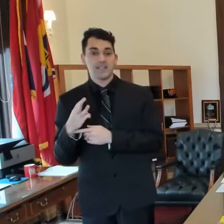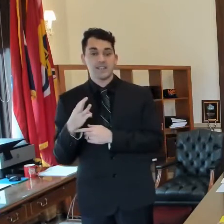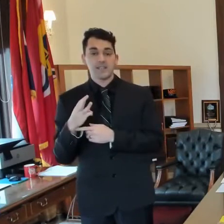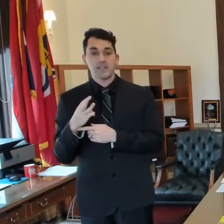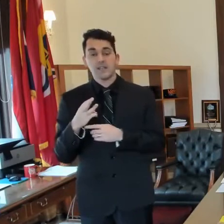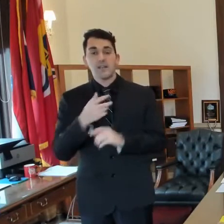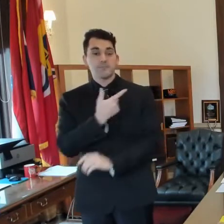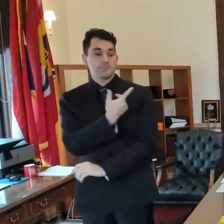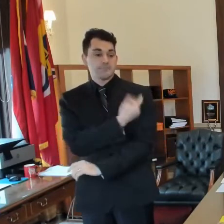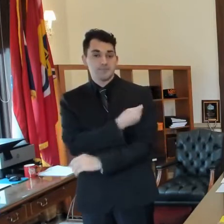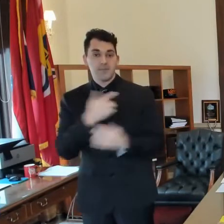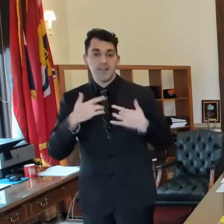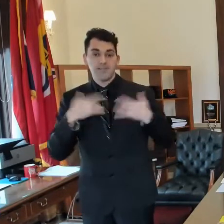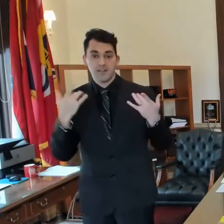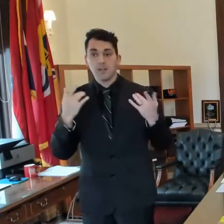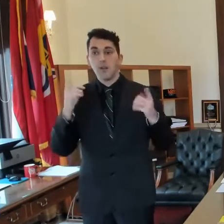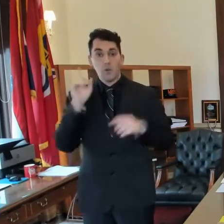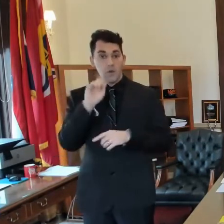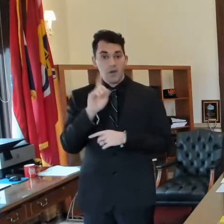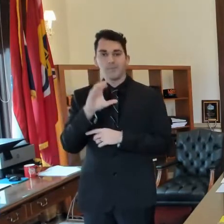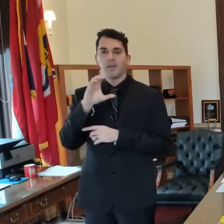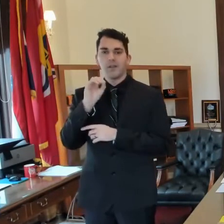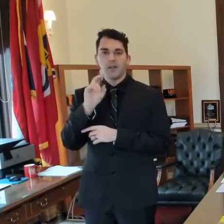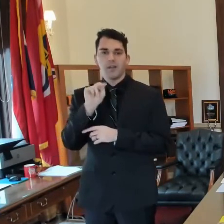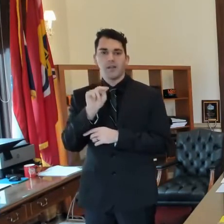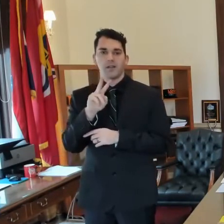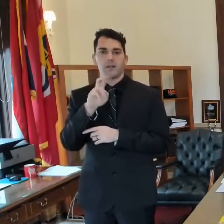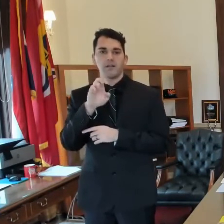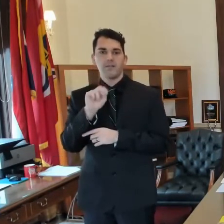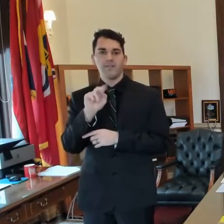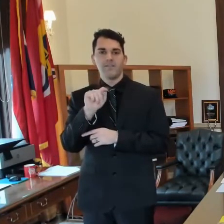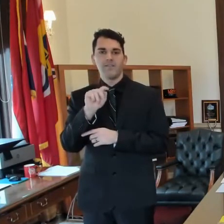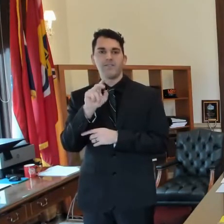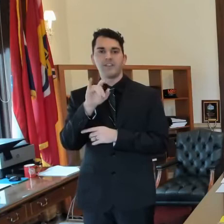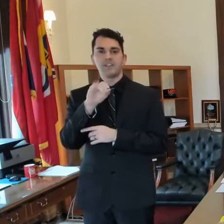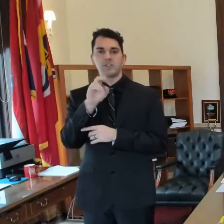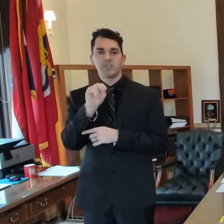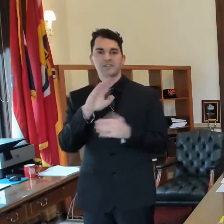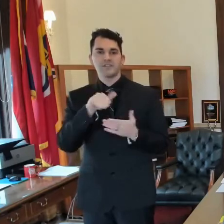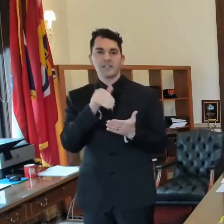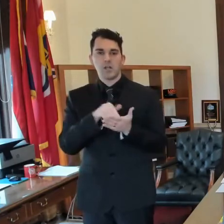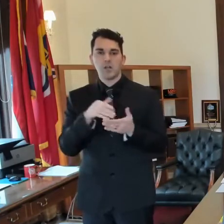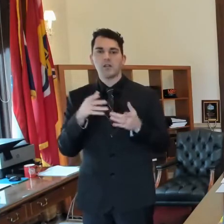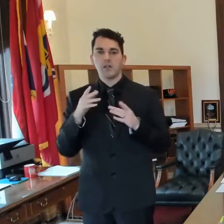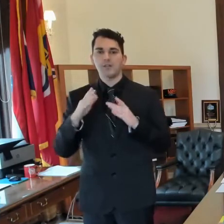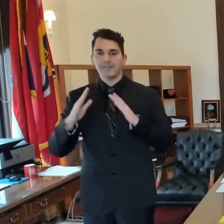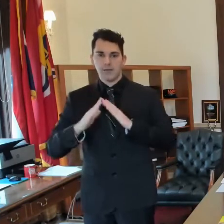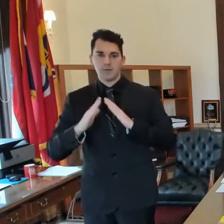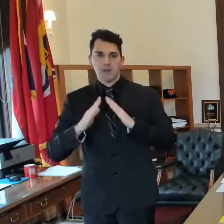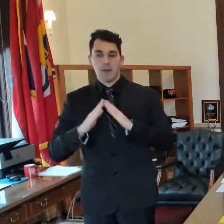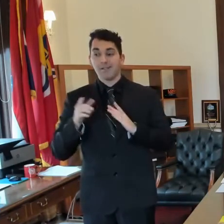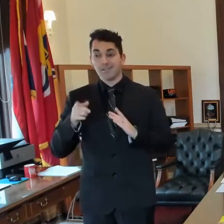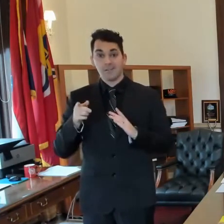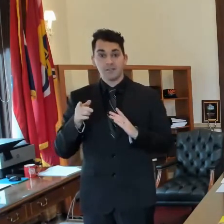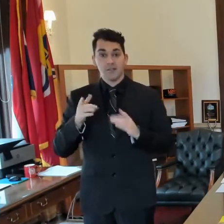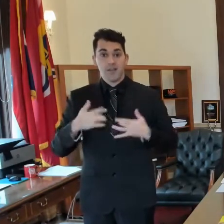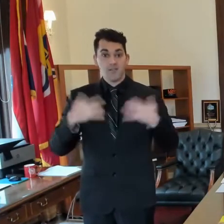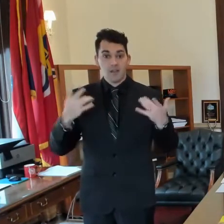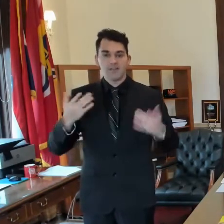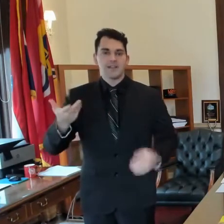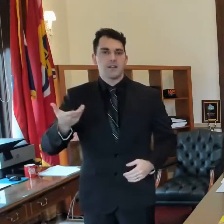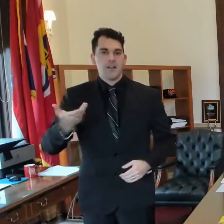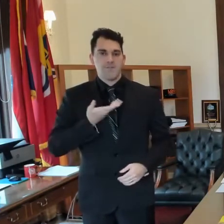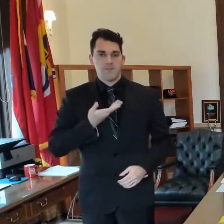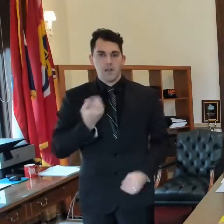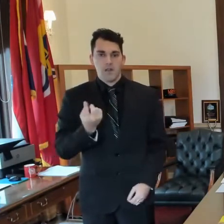at America Center, at the Convention Center downtown. Now, this is invitation only. We're working off of our